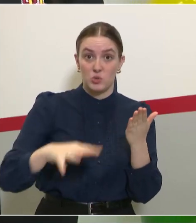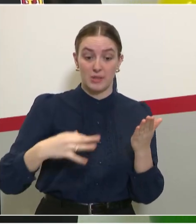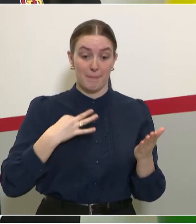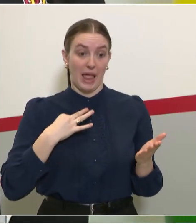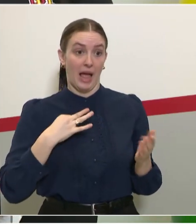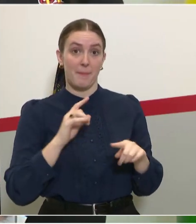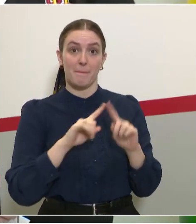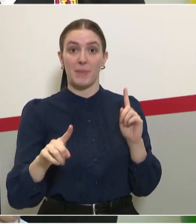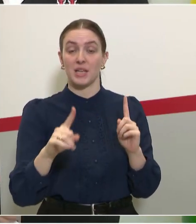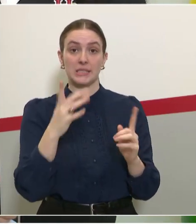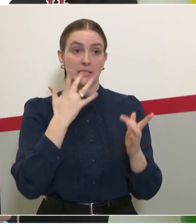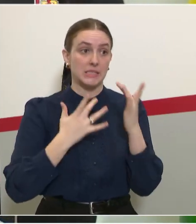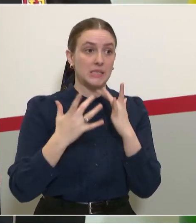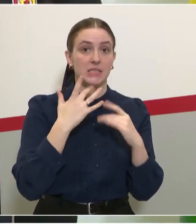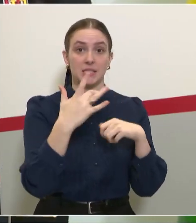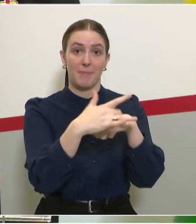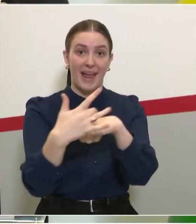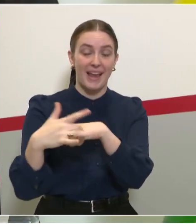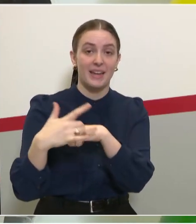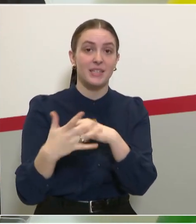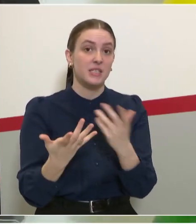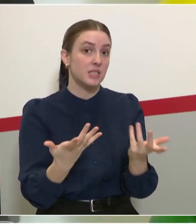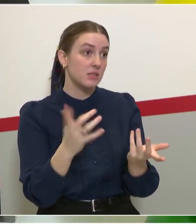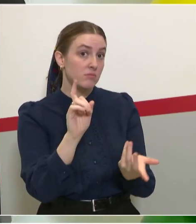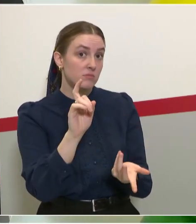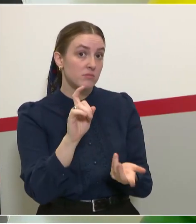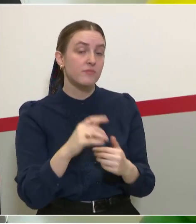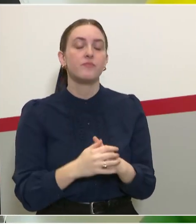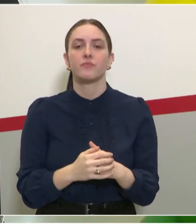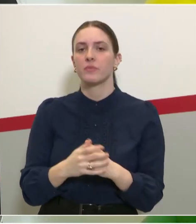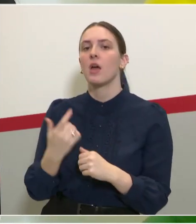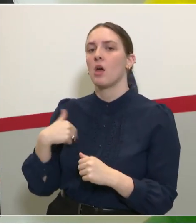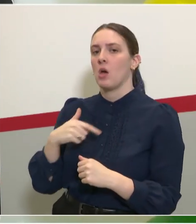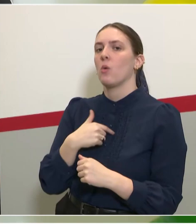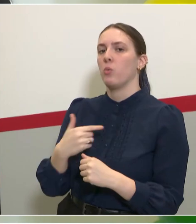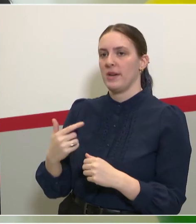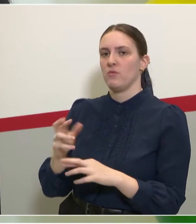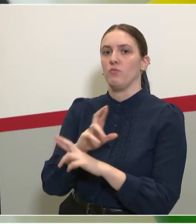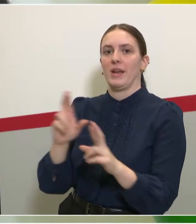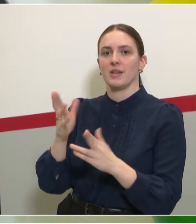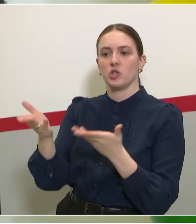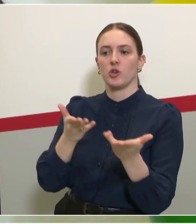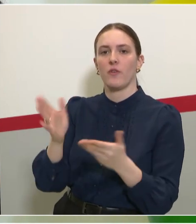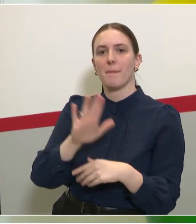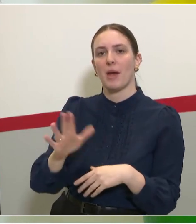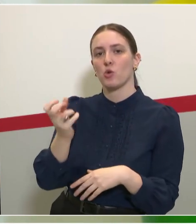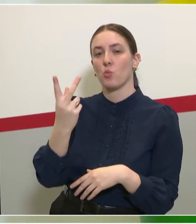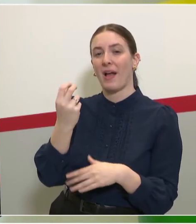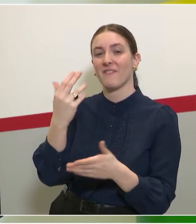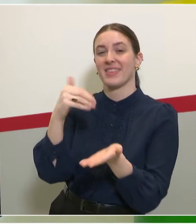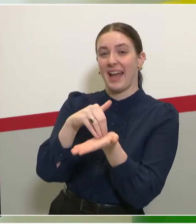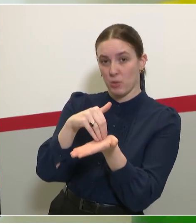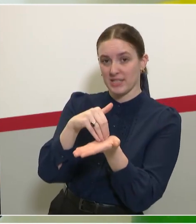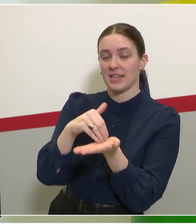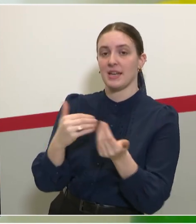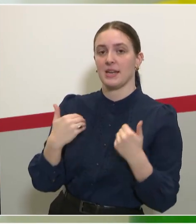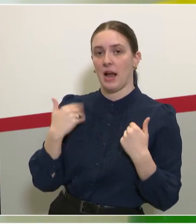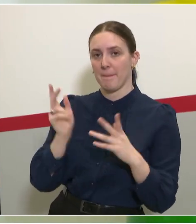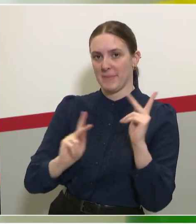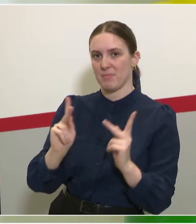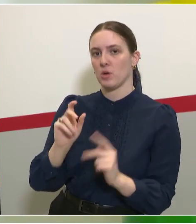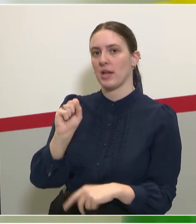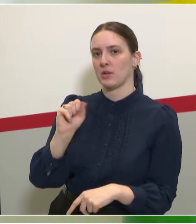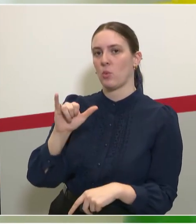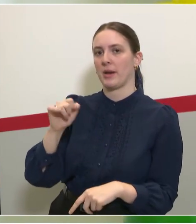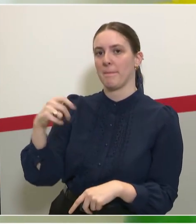enough spaces? So we're budgeted to serve about 12,000 young people this year in the SYEP program. And